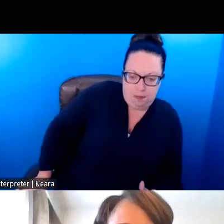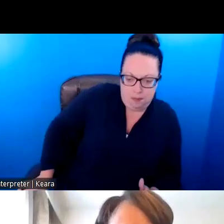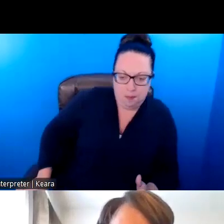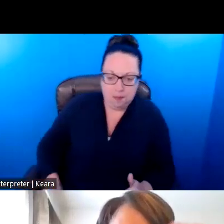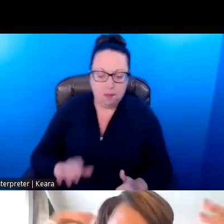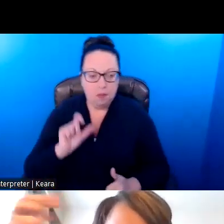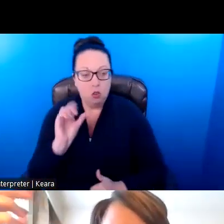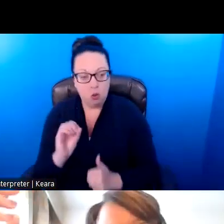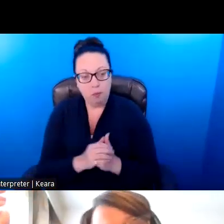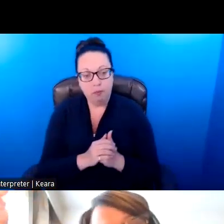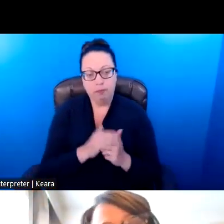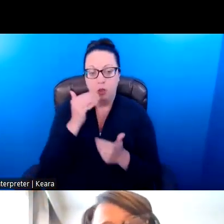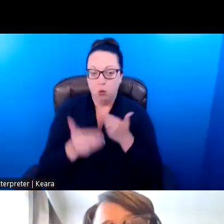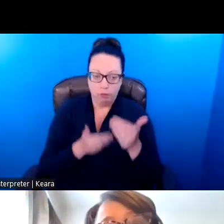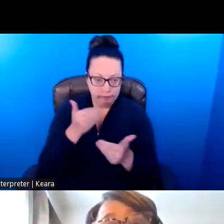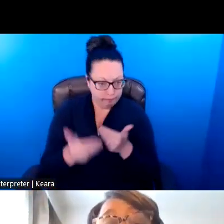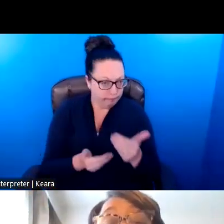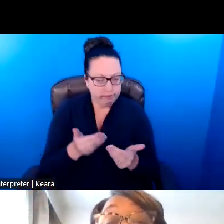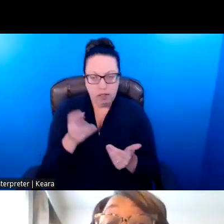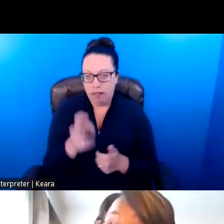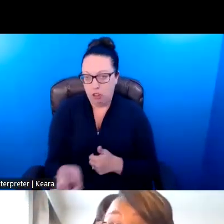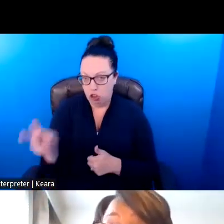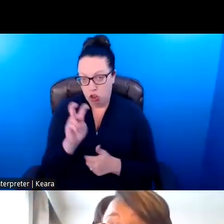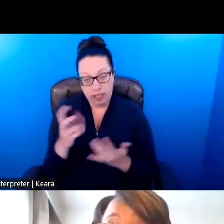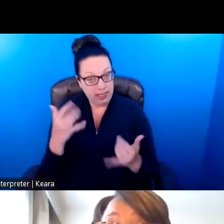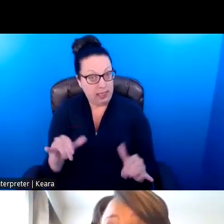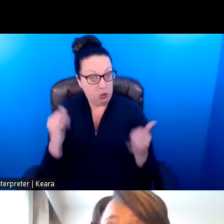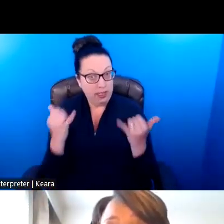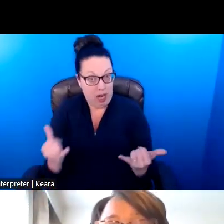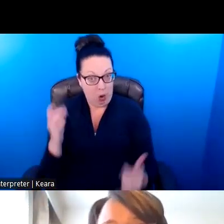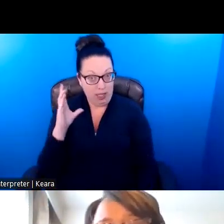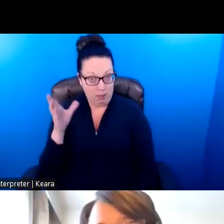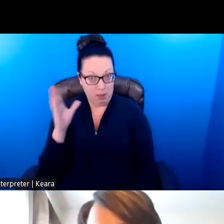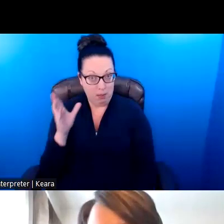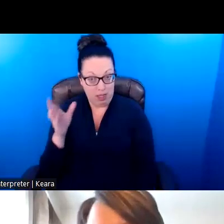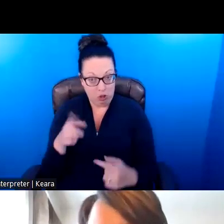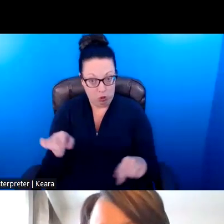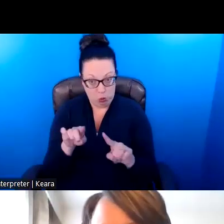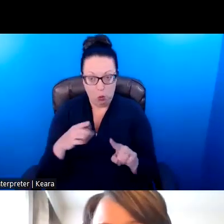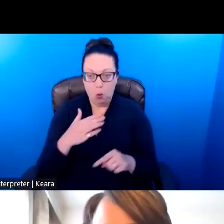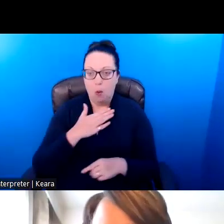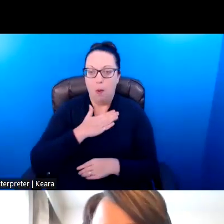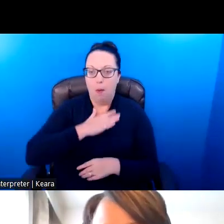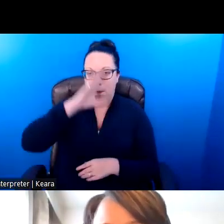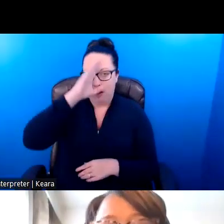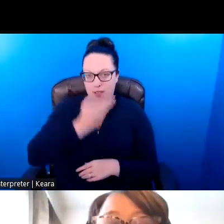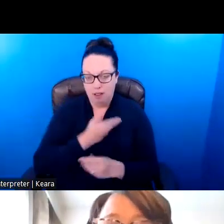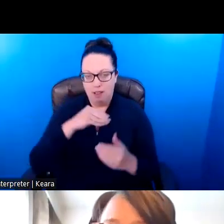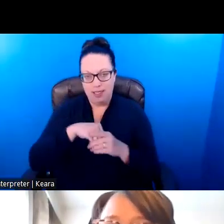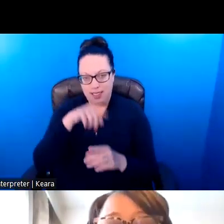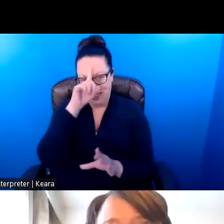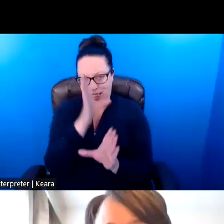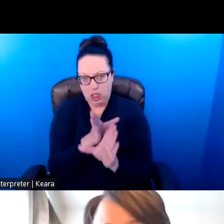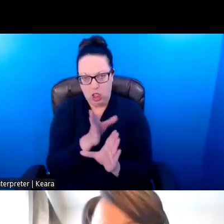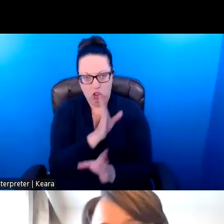So as we're going forth in this journey, even now, as I'm speaking to you, my son is in a psychiatric hospital